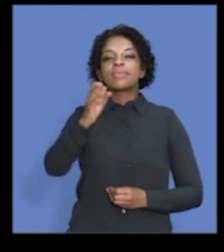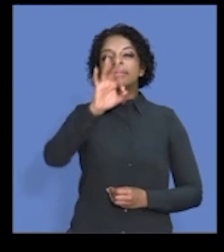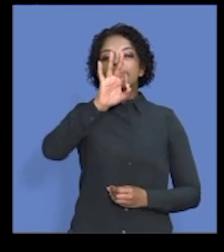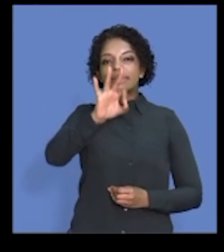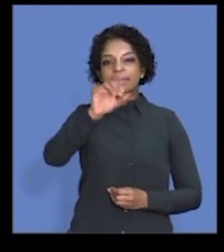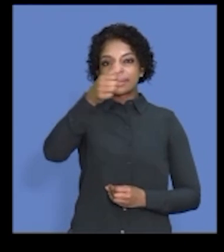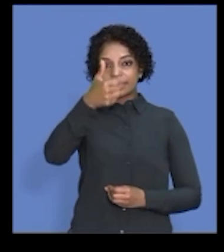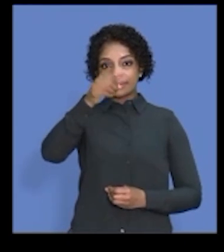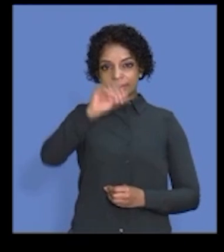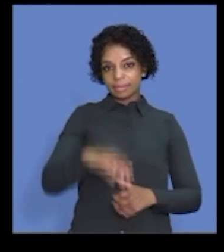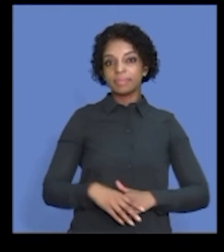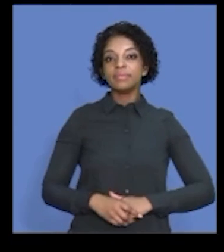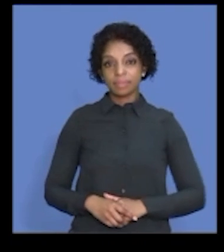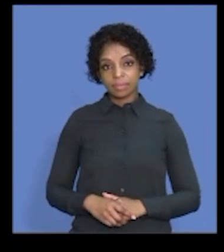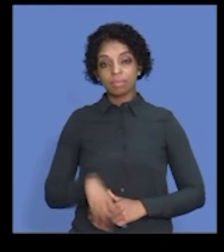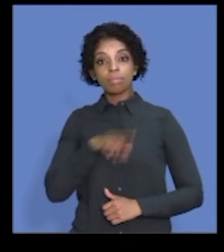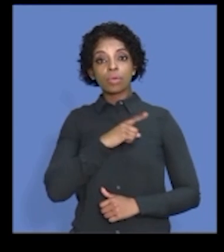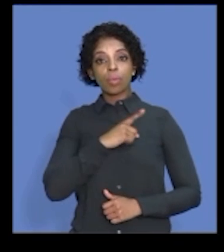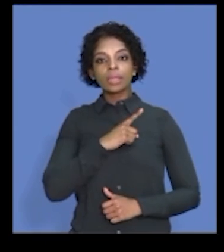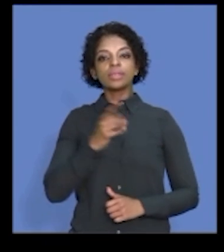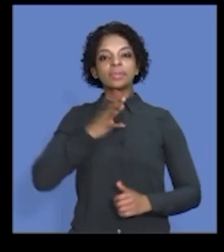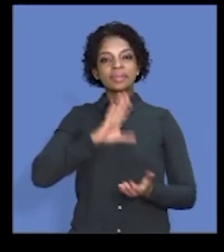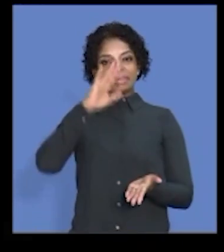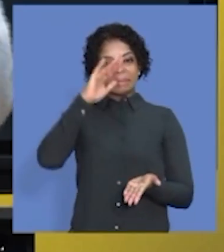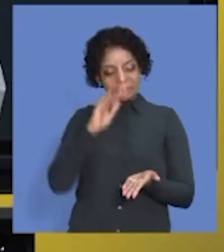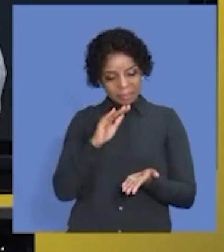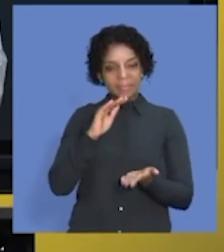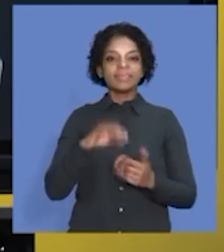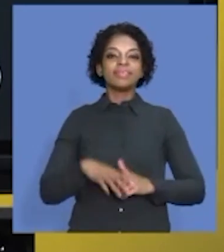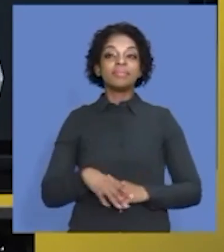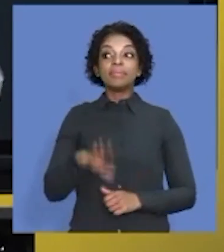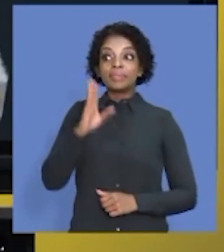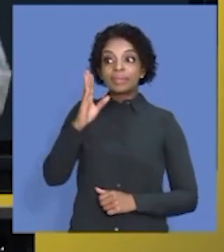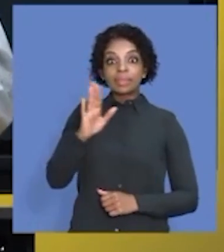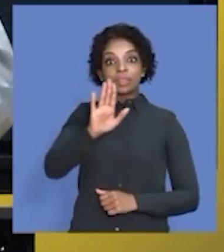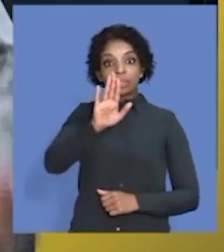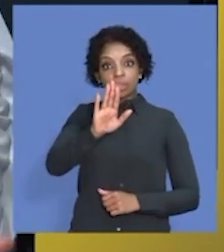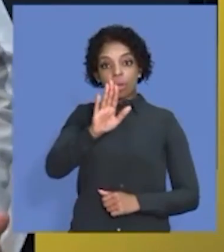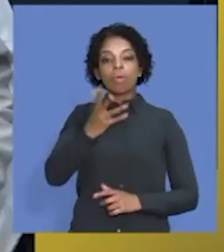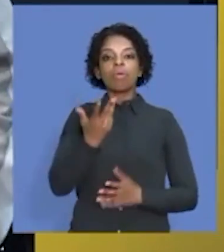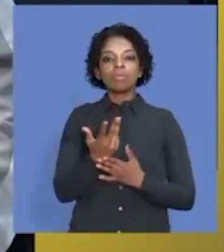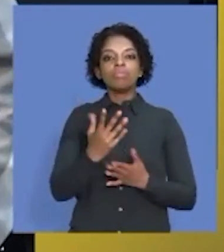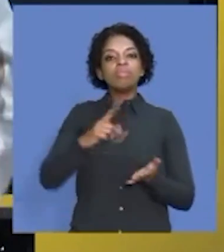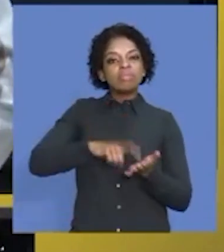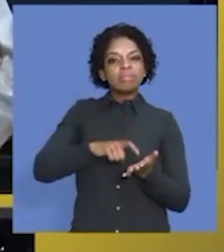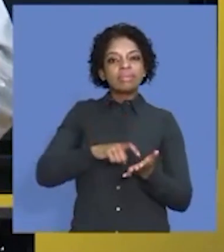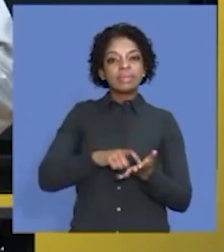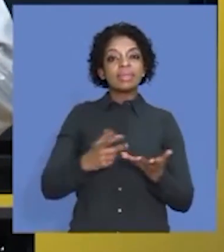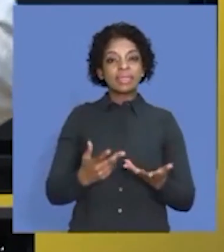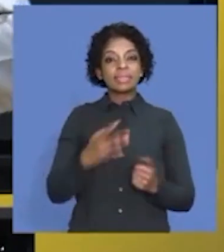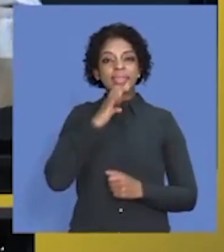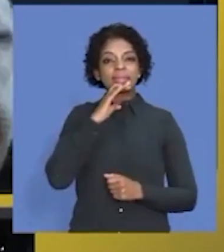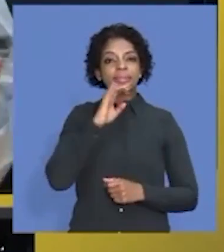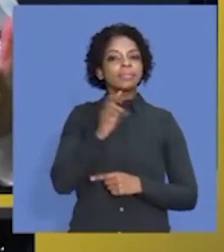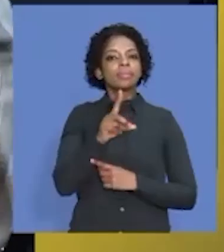8,360 from it, because it's going to reduce your debtors. These are your debtors that you've written off. That means you've